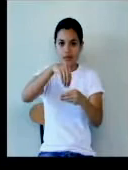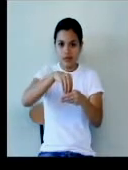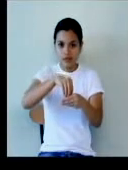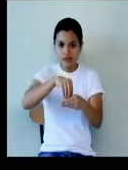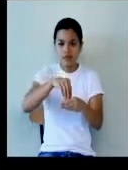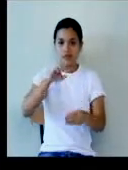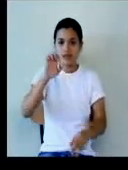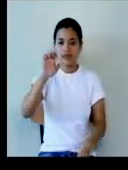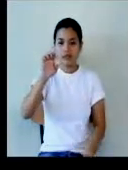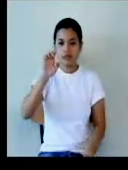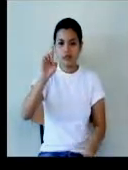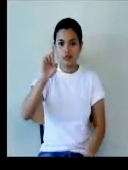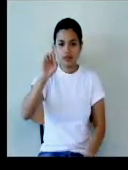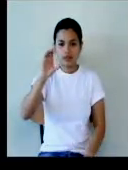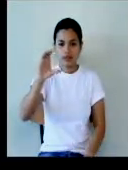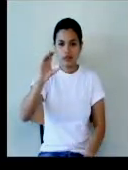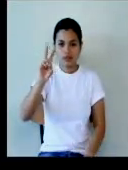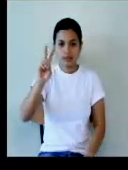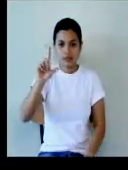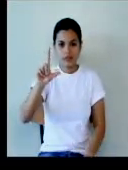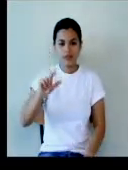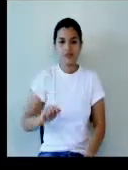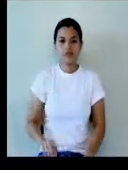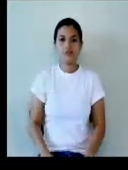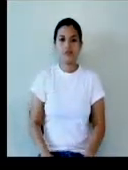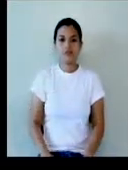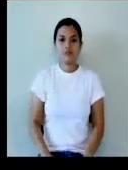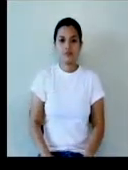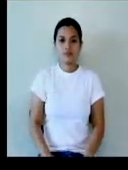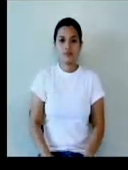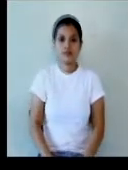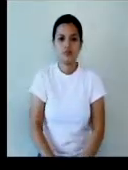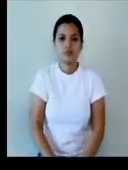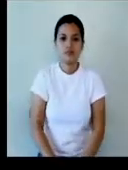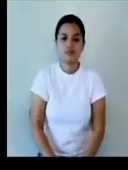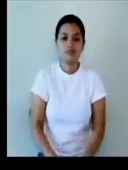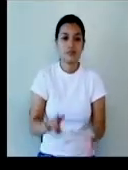in the Election Day Computerized Voters List, or EDCVL.